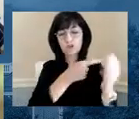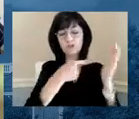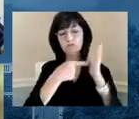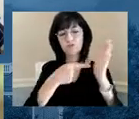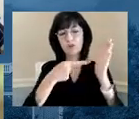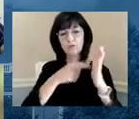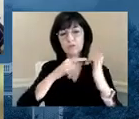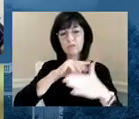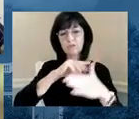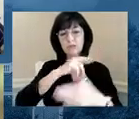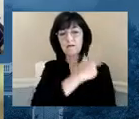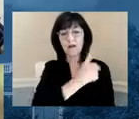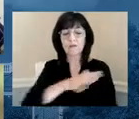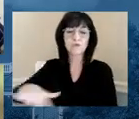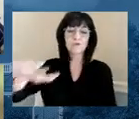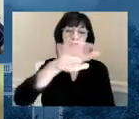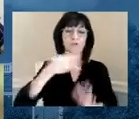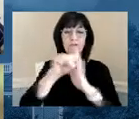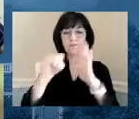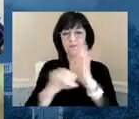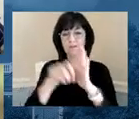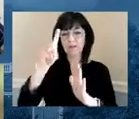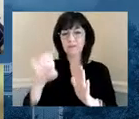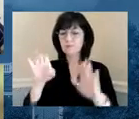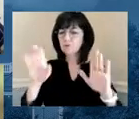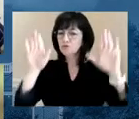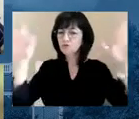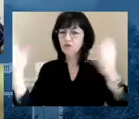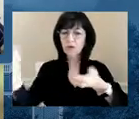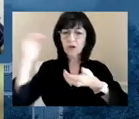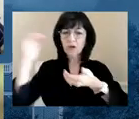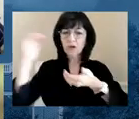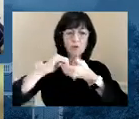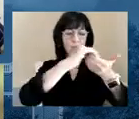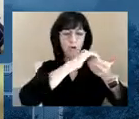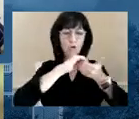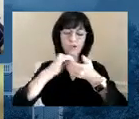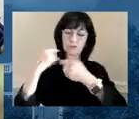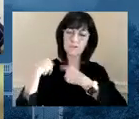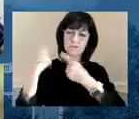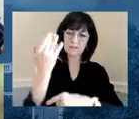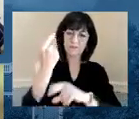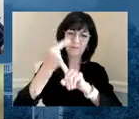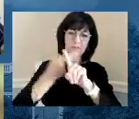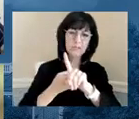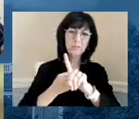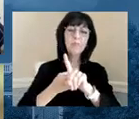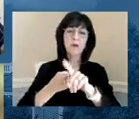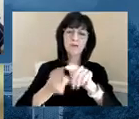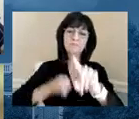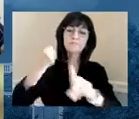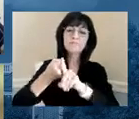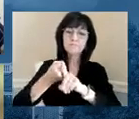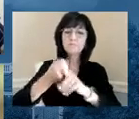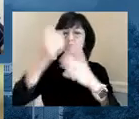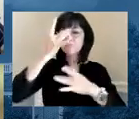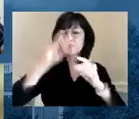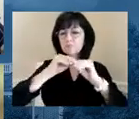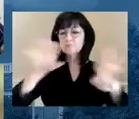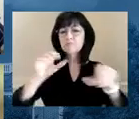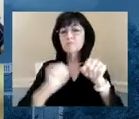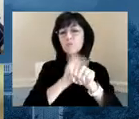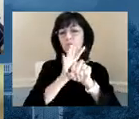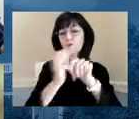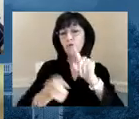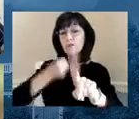our state, great partners over the last 15 months as we've addressed COVID-19 and responded, and our